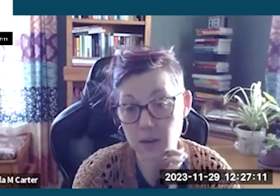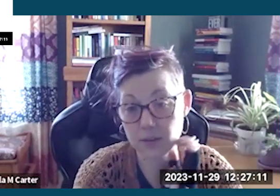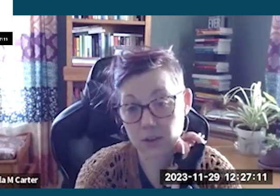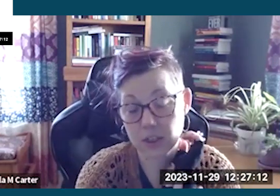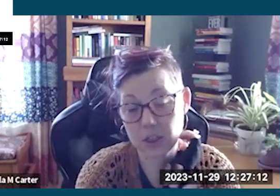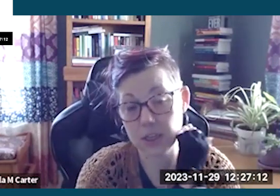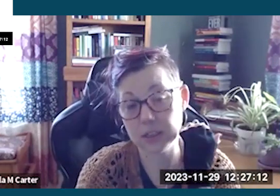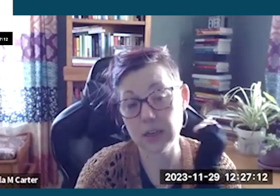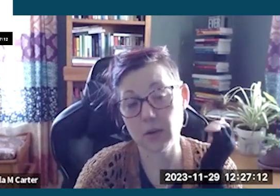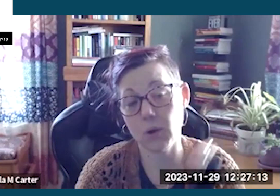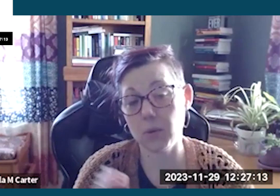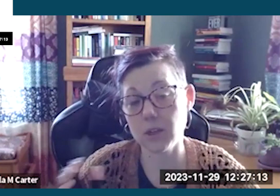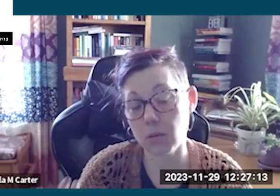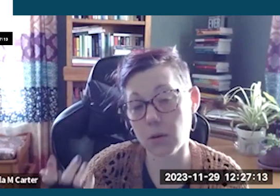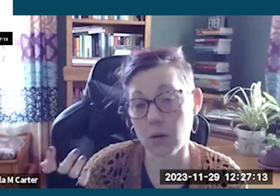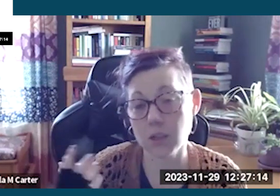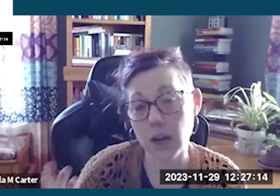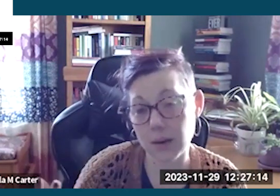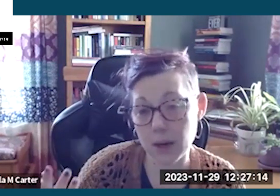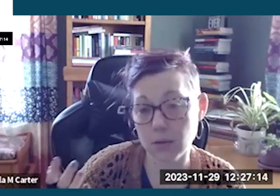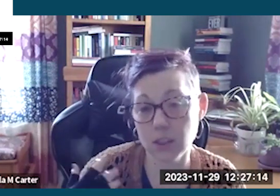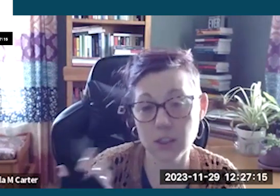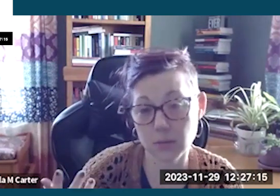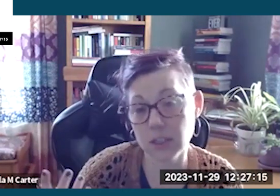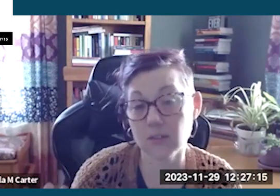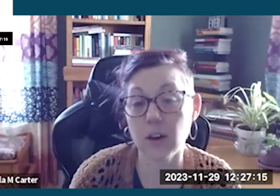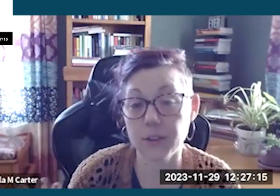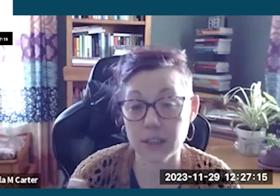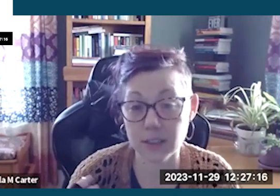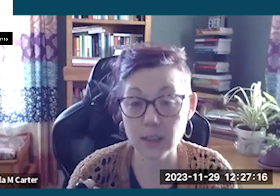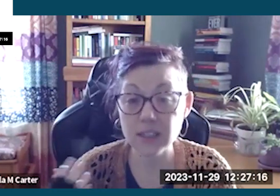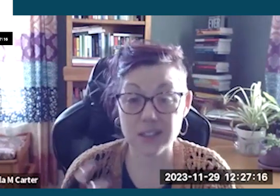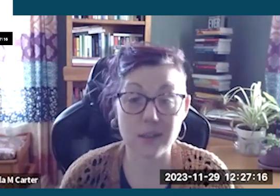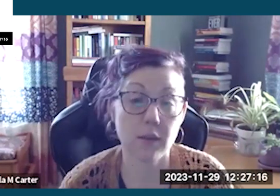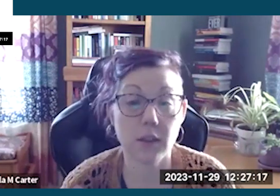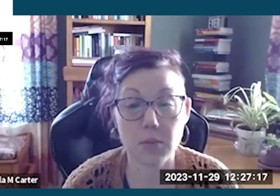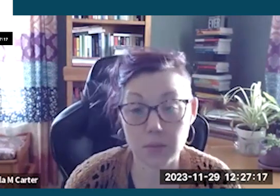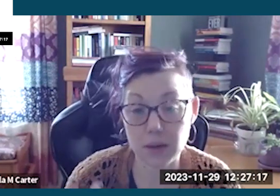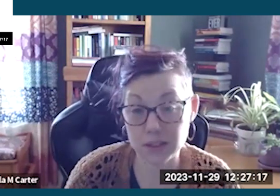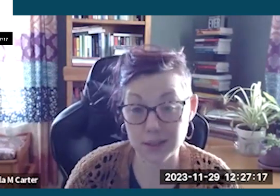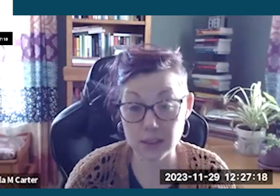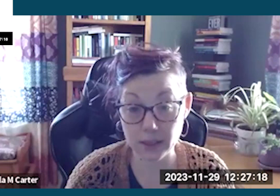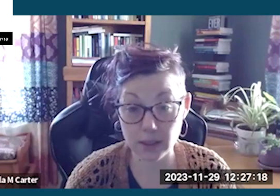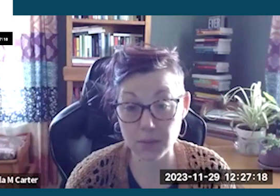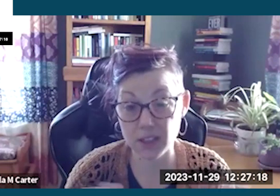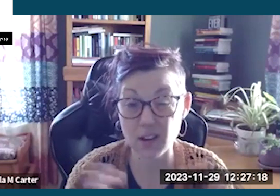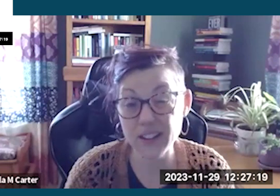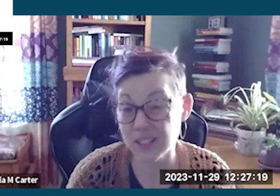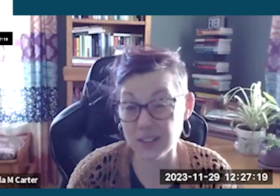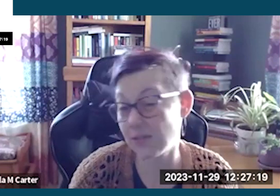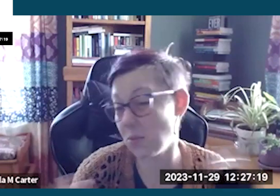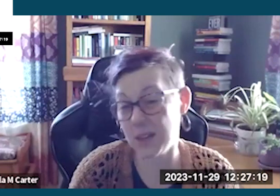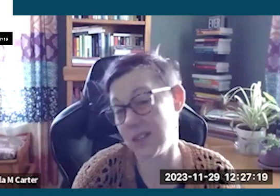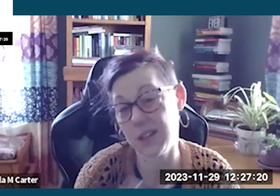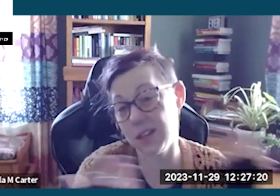piece of intersectionality, where we don't talk about the determinants of health as necessarily being based on identity, but it's all